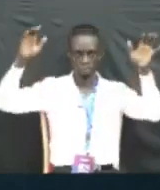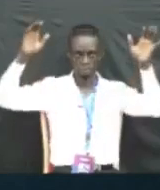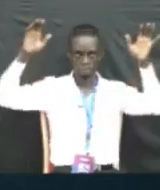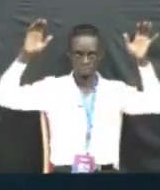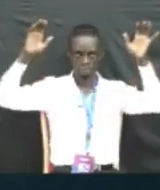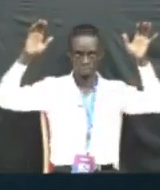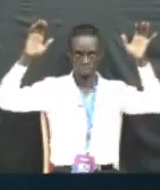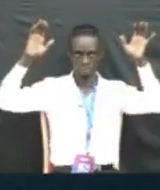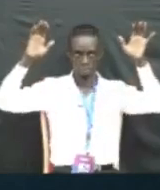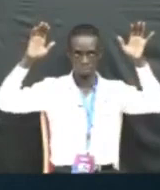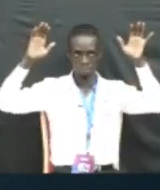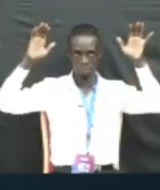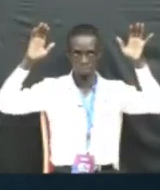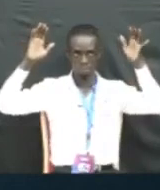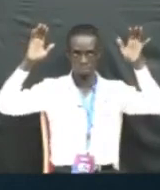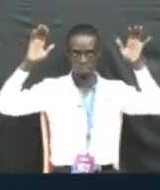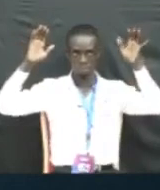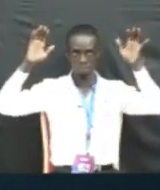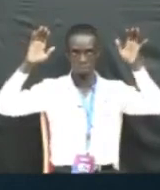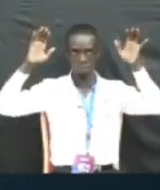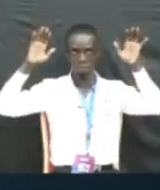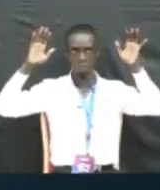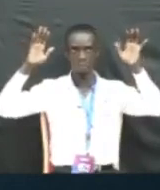Let's wait for him.